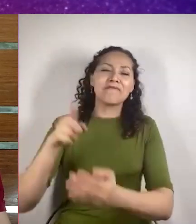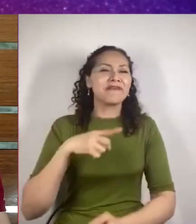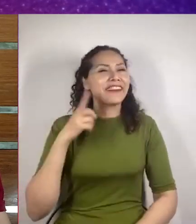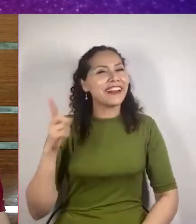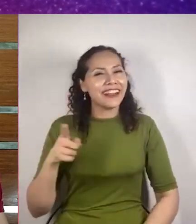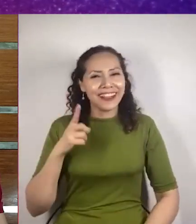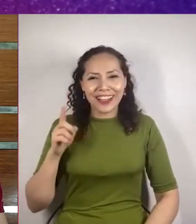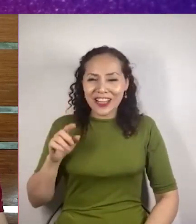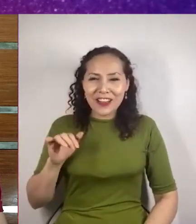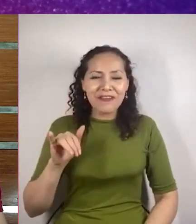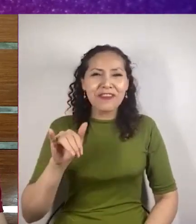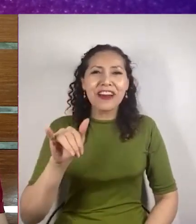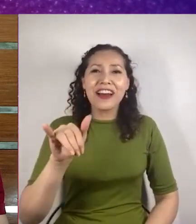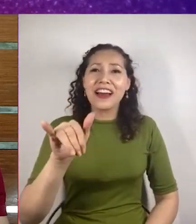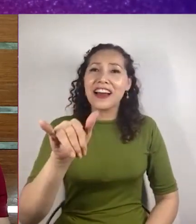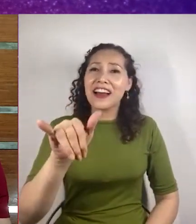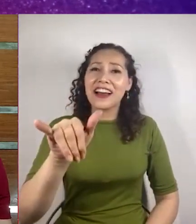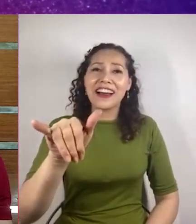forever.